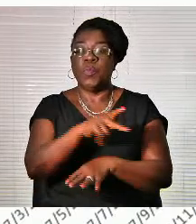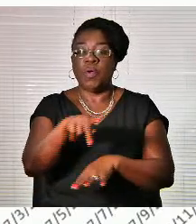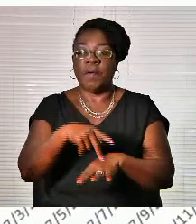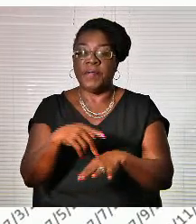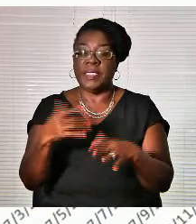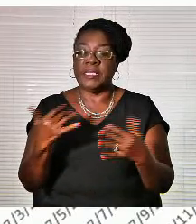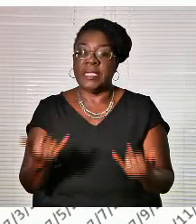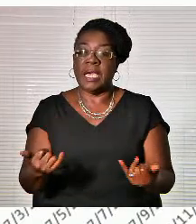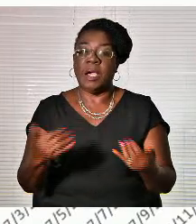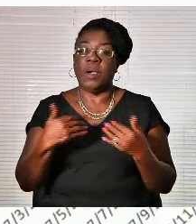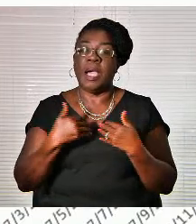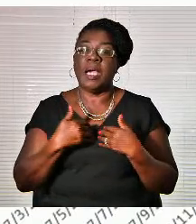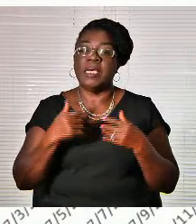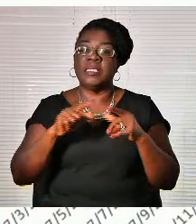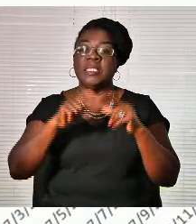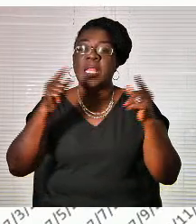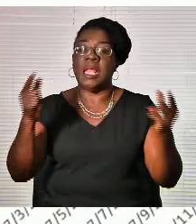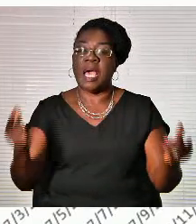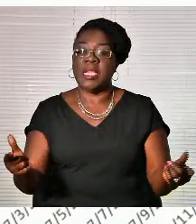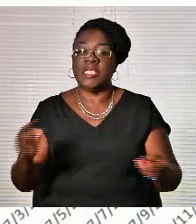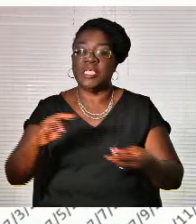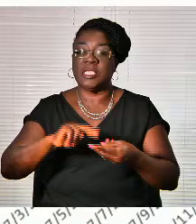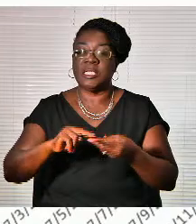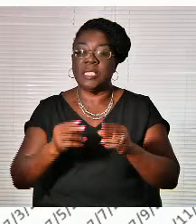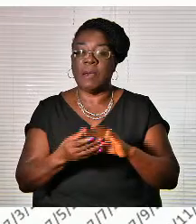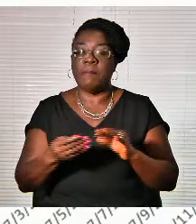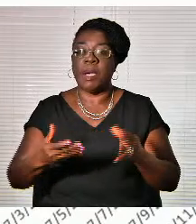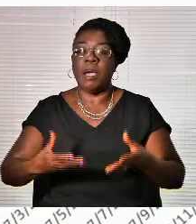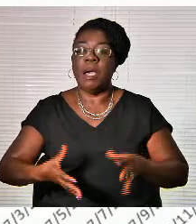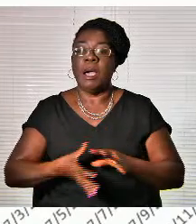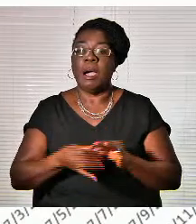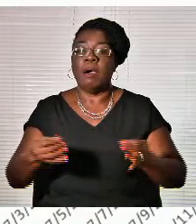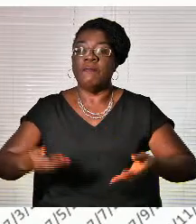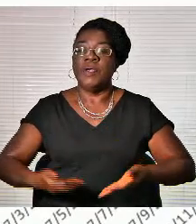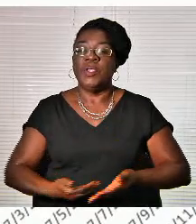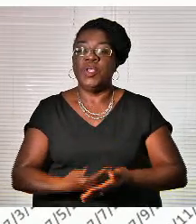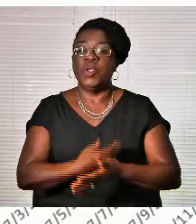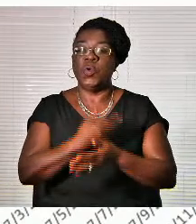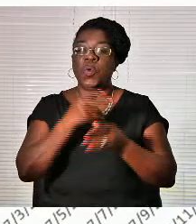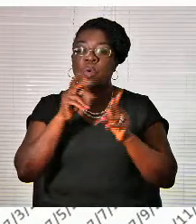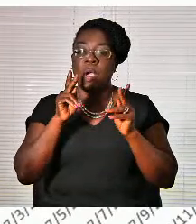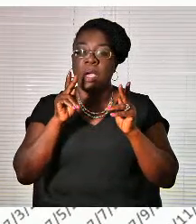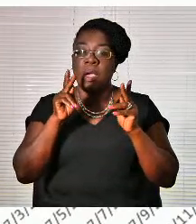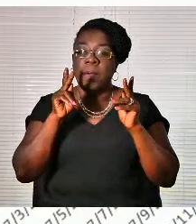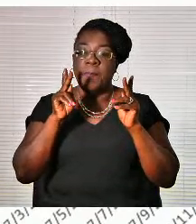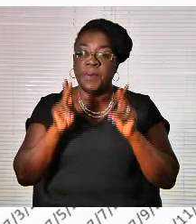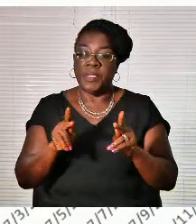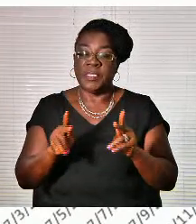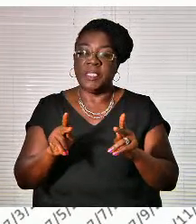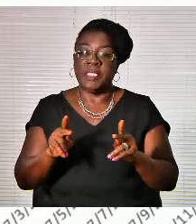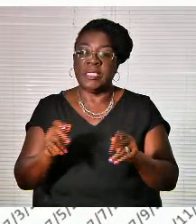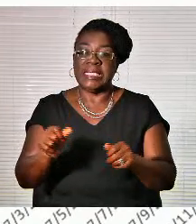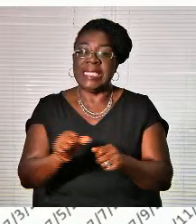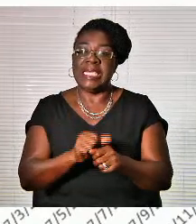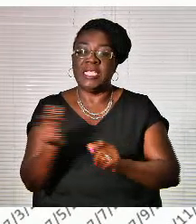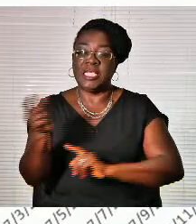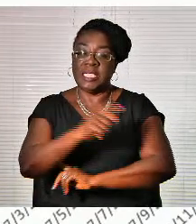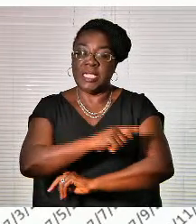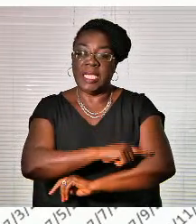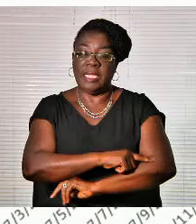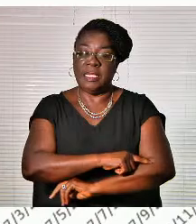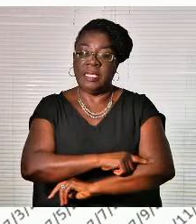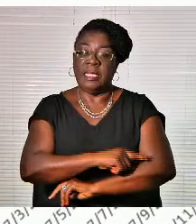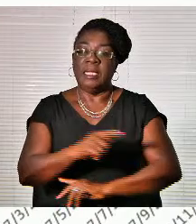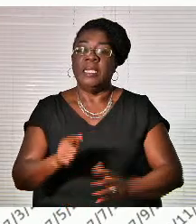now accounts for the largest number of new COVID-19 cases each day. The data